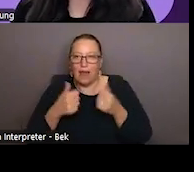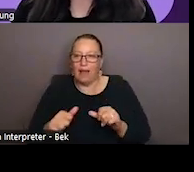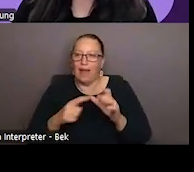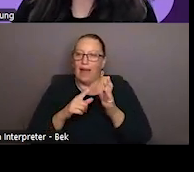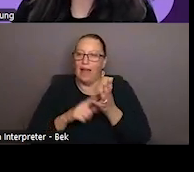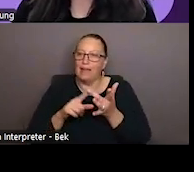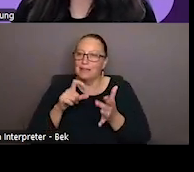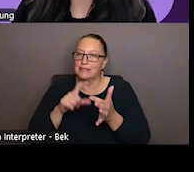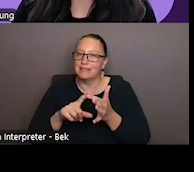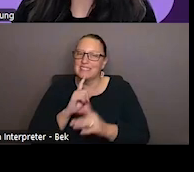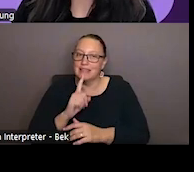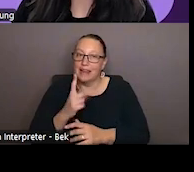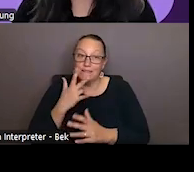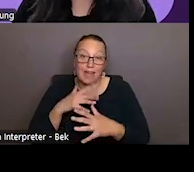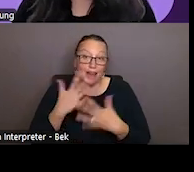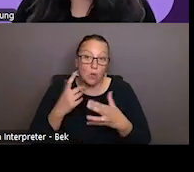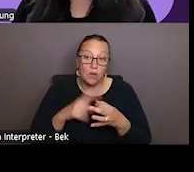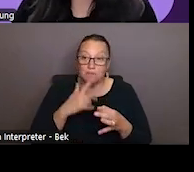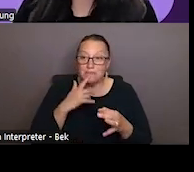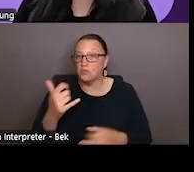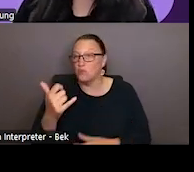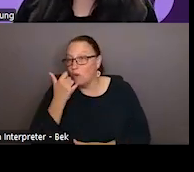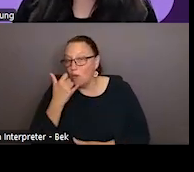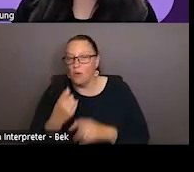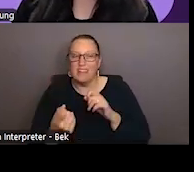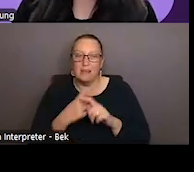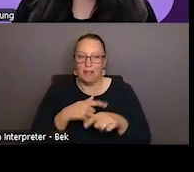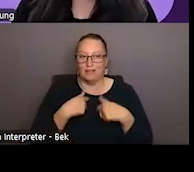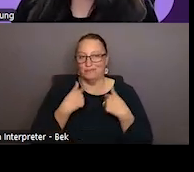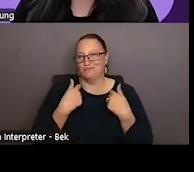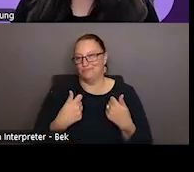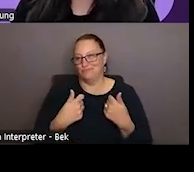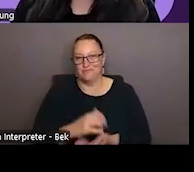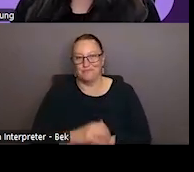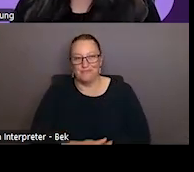any questions, please give us a call or email us.